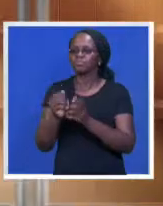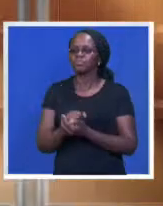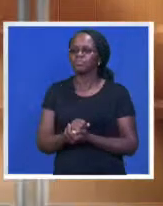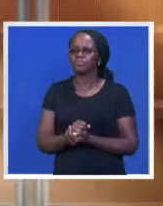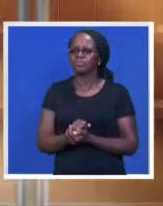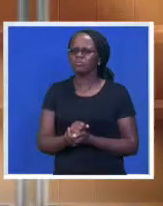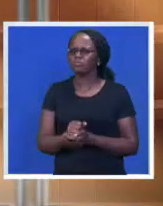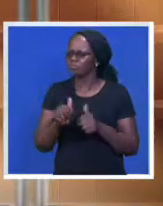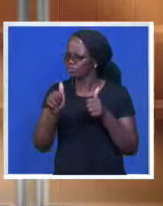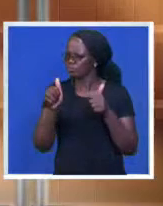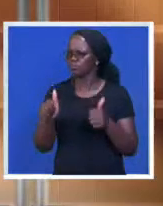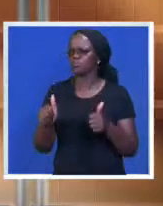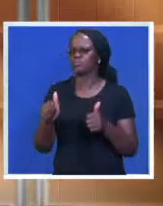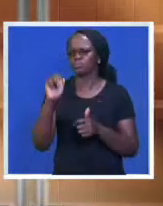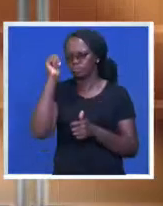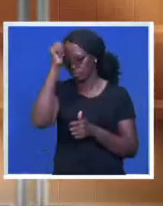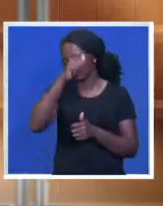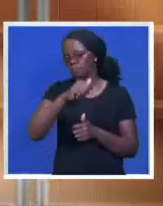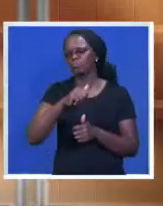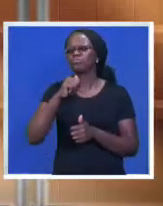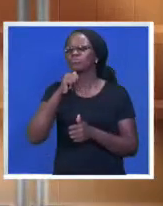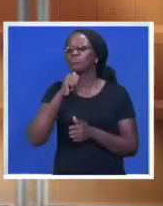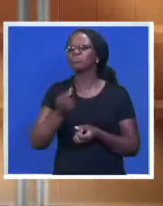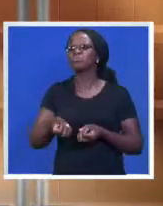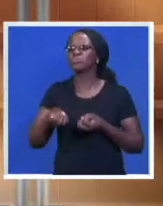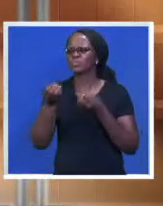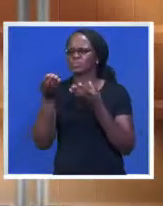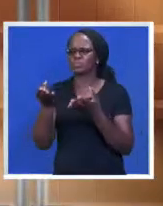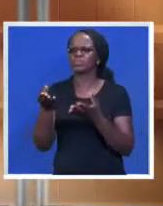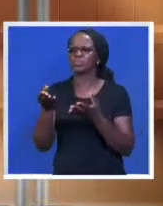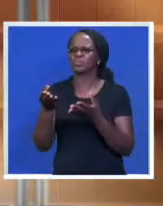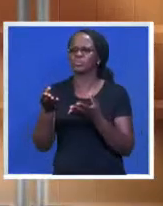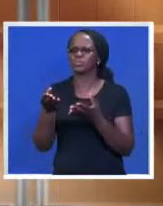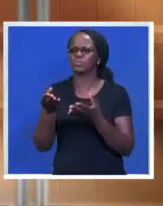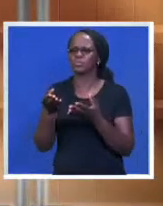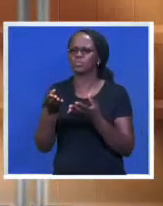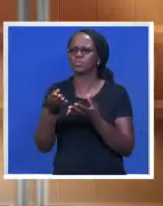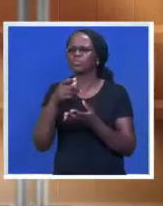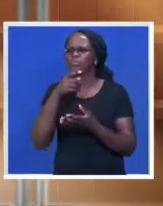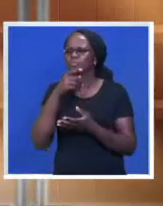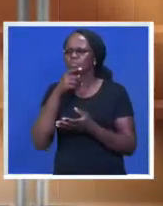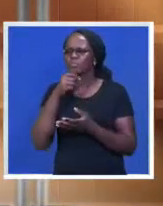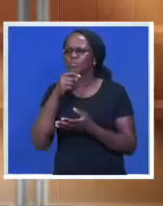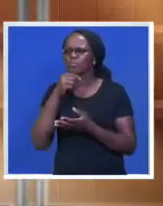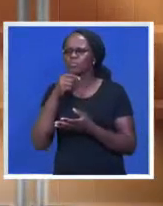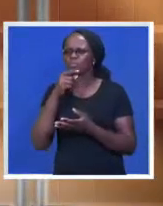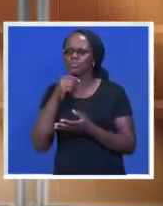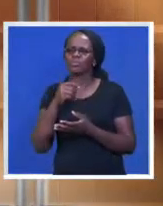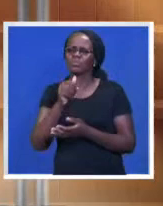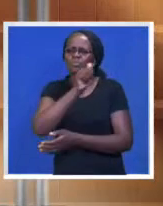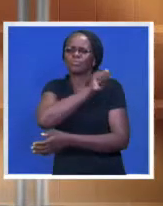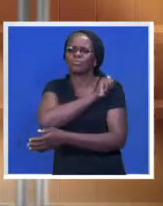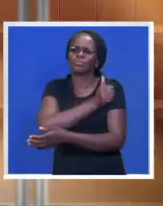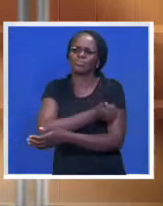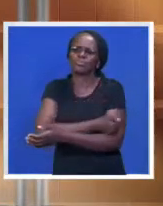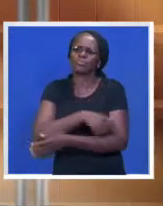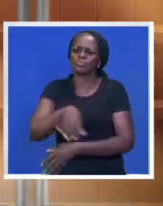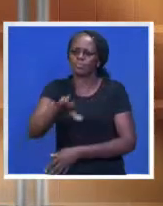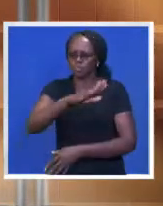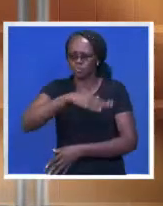it necessary for God to give man authority over all his creation? Support your answer.